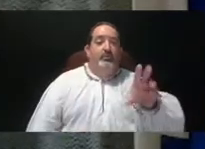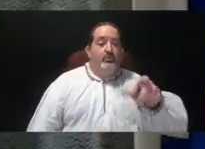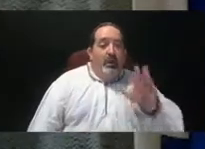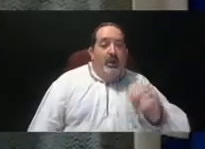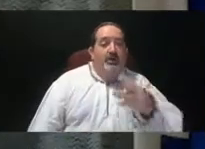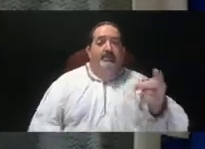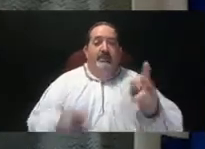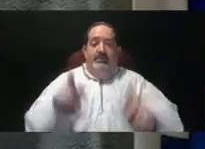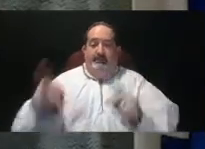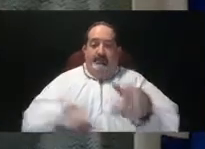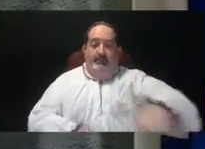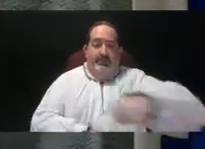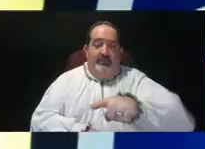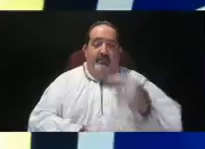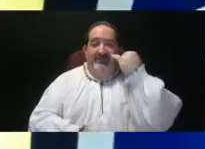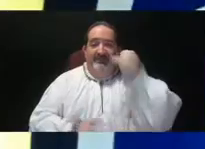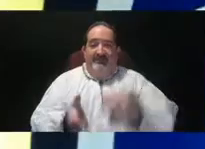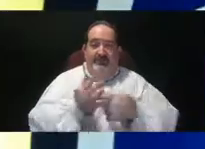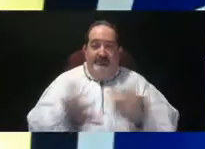as need may arise.